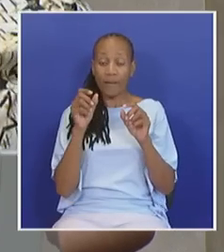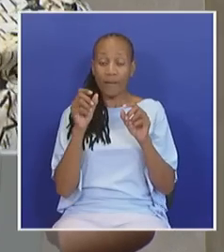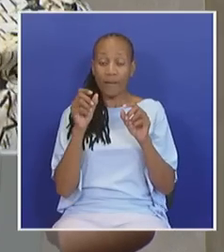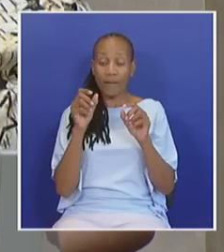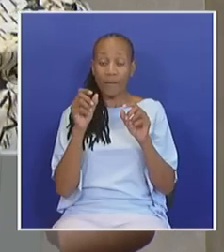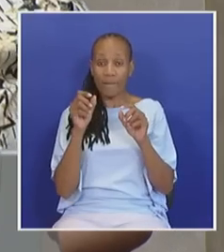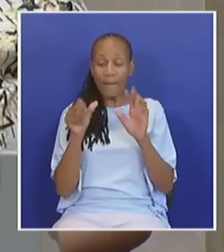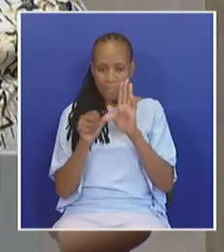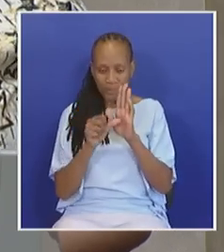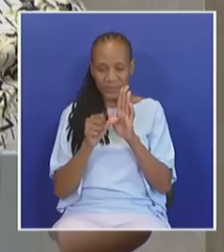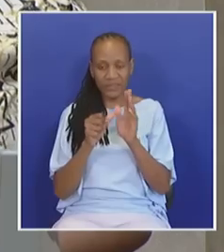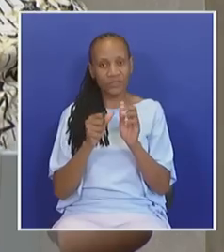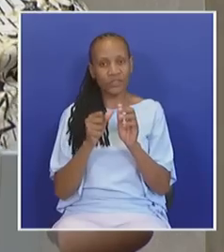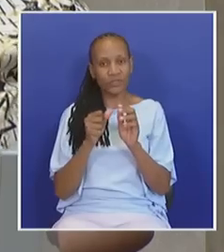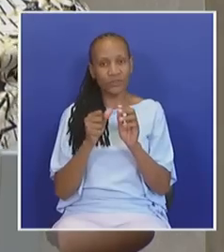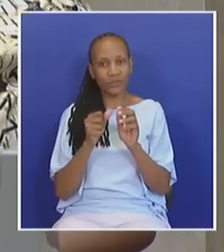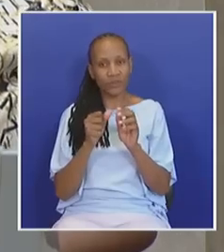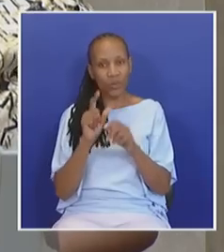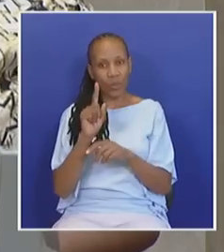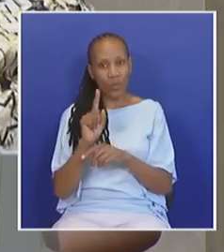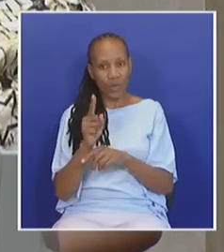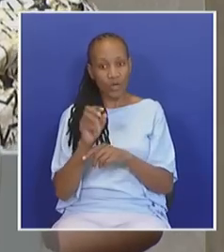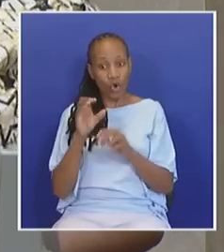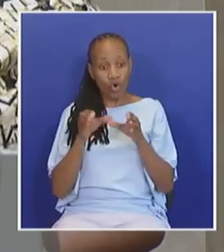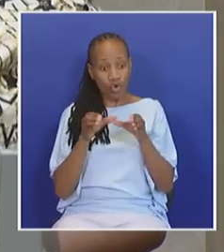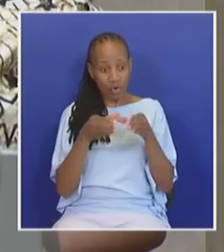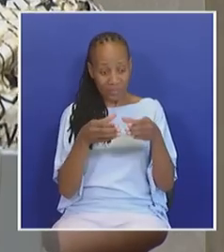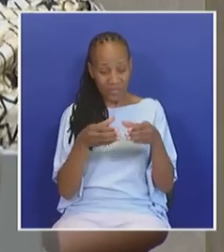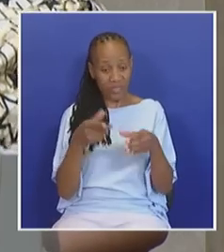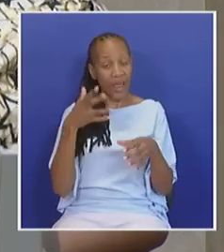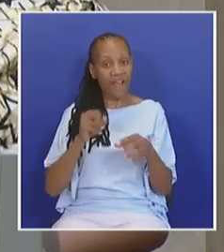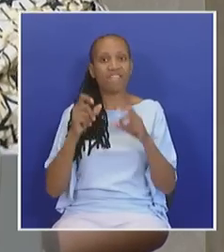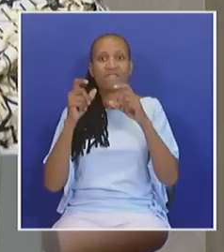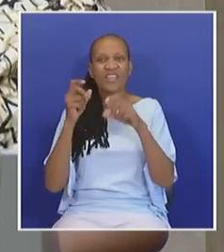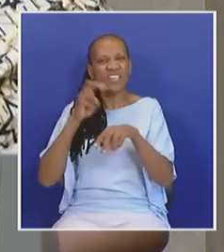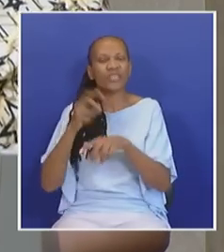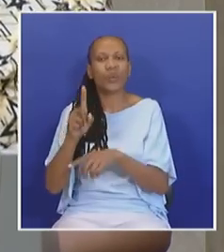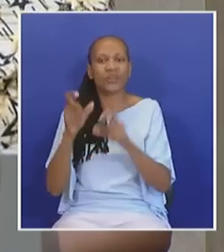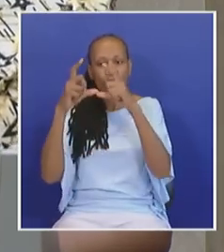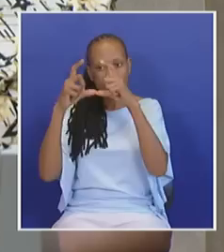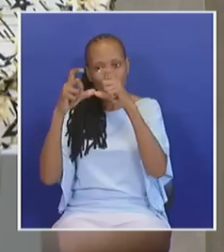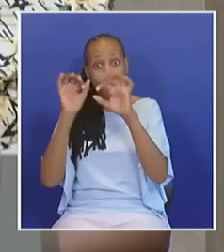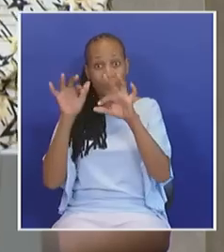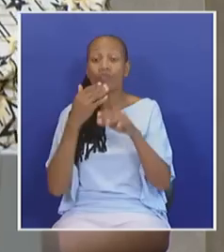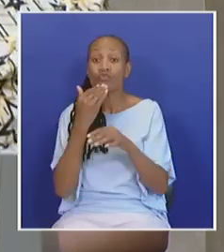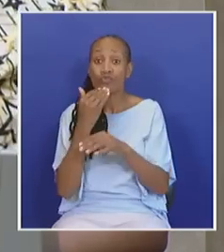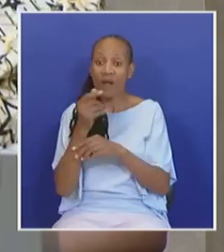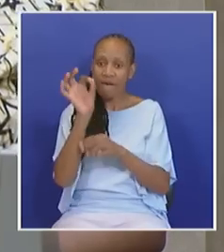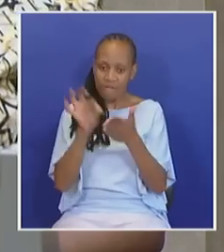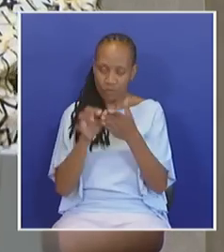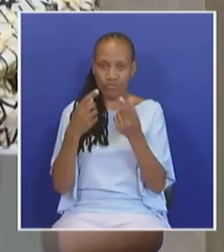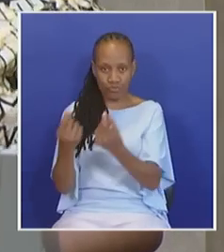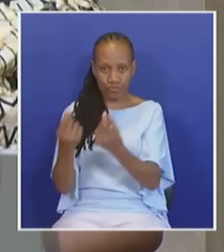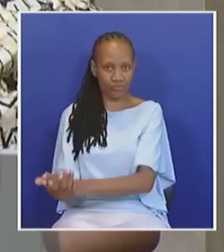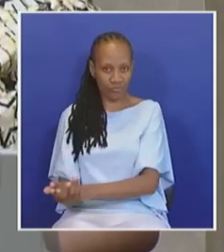form of prescribed by the Commission. The amendment also seeks to clarify the uncertainty